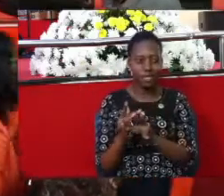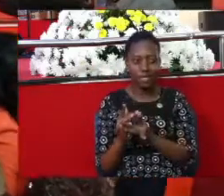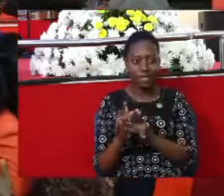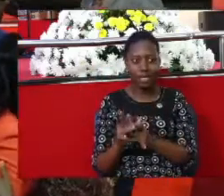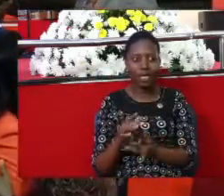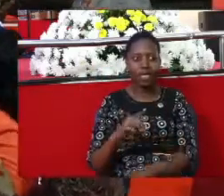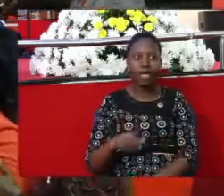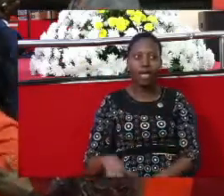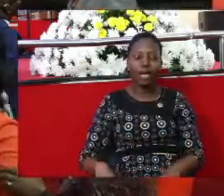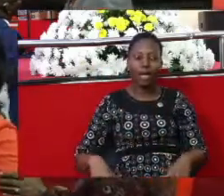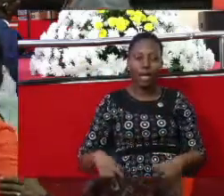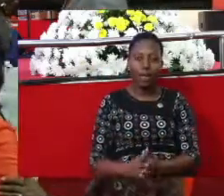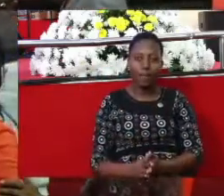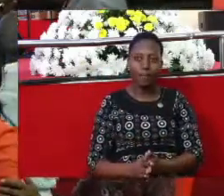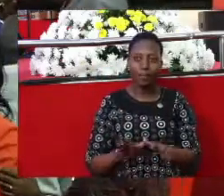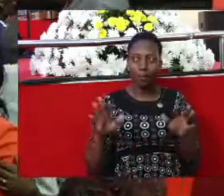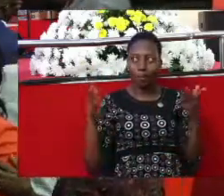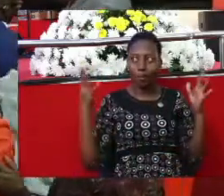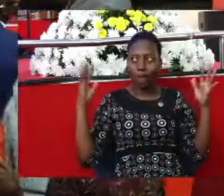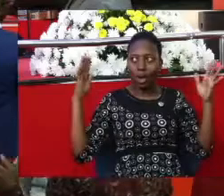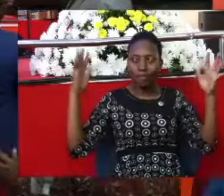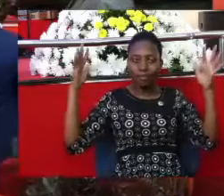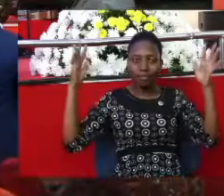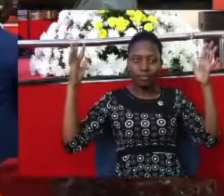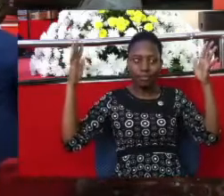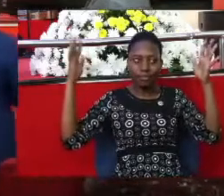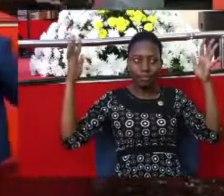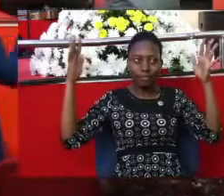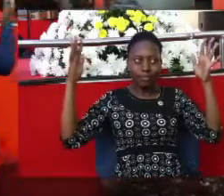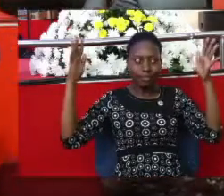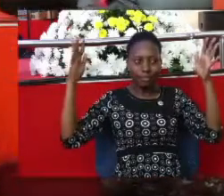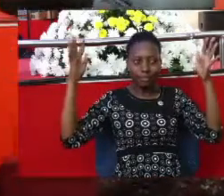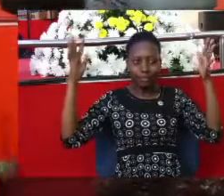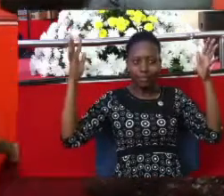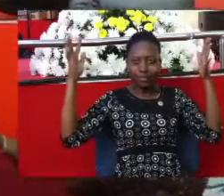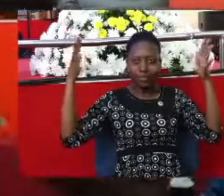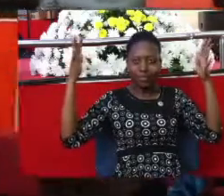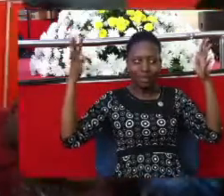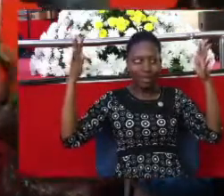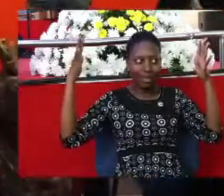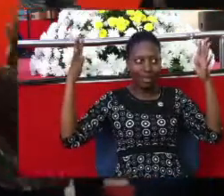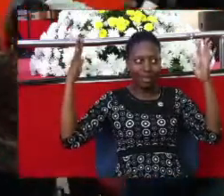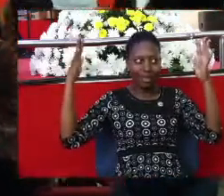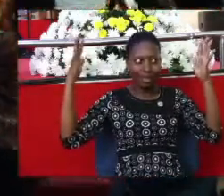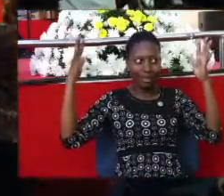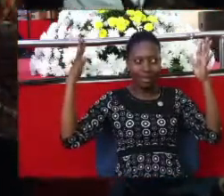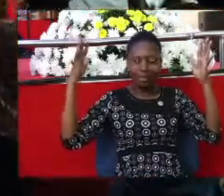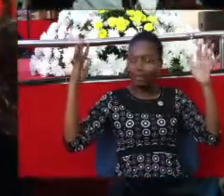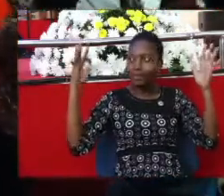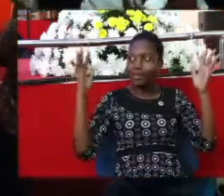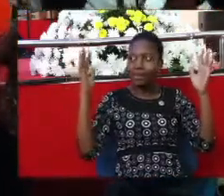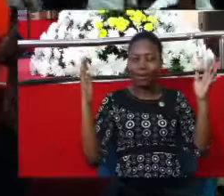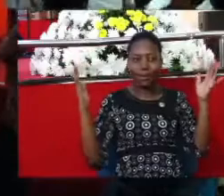voice and appreciate the good Lord, declaring in our spirit, it shall come to pass. My life,